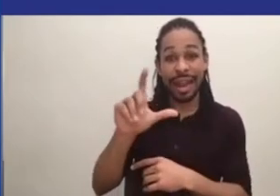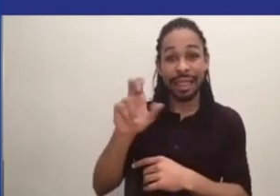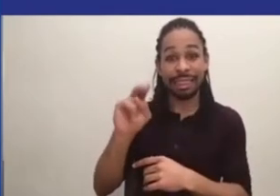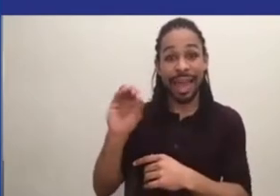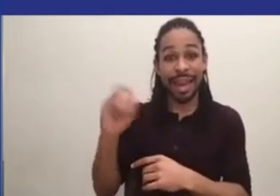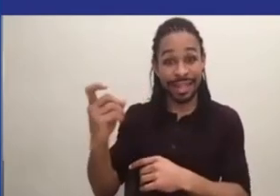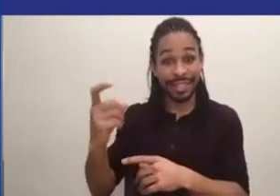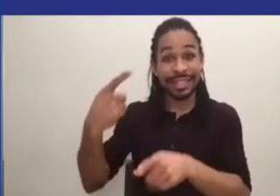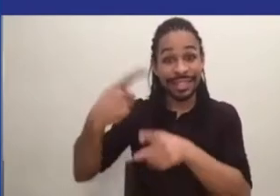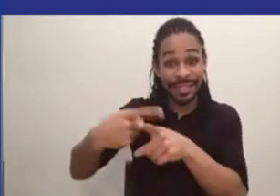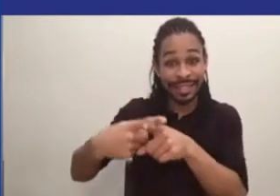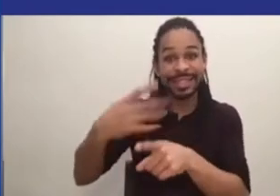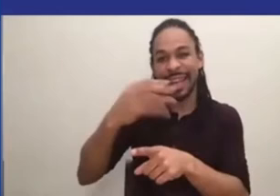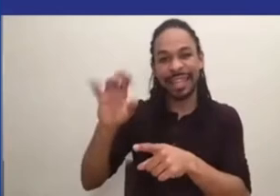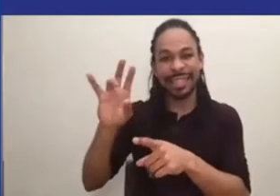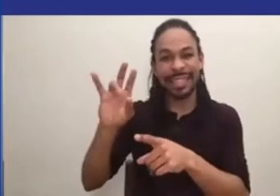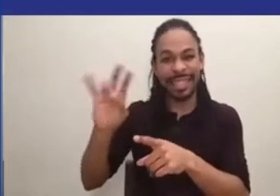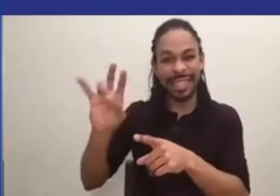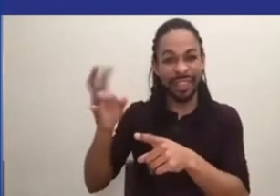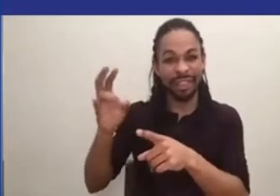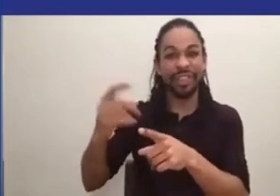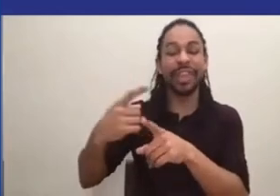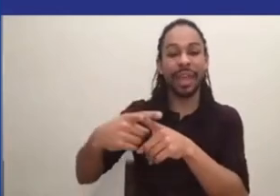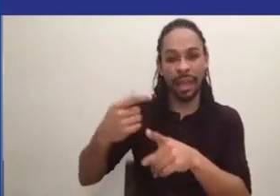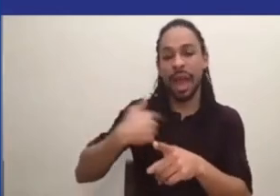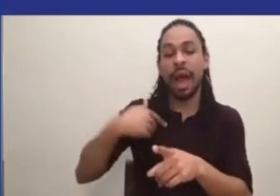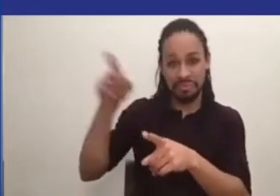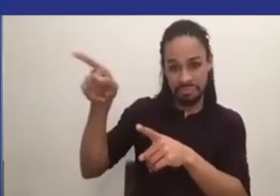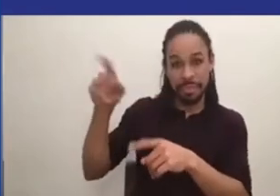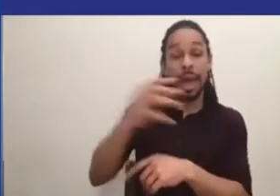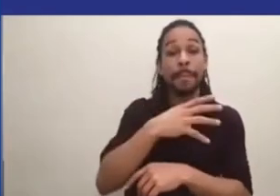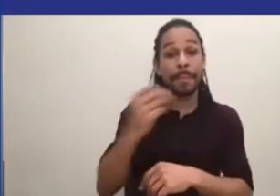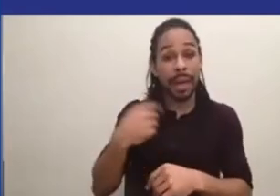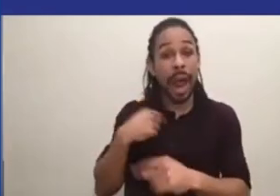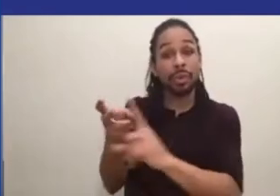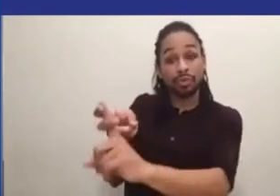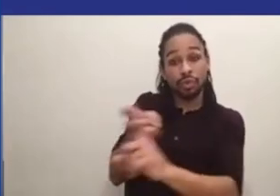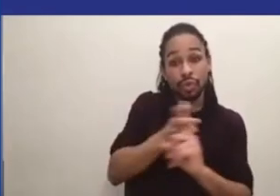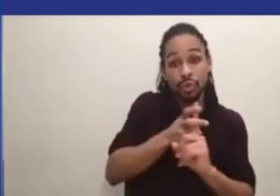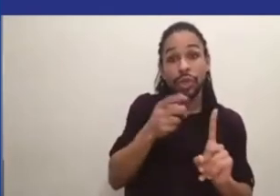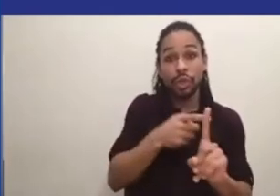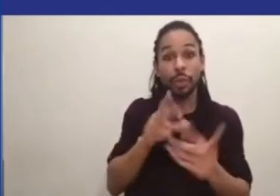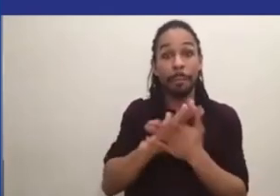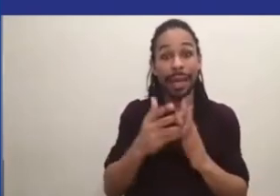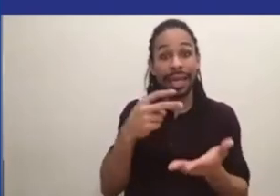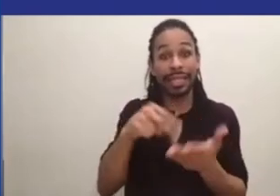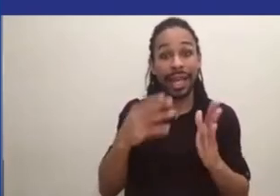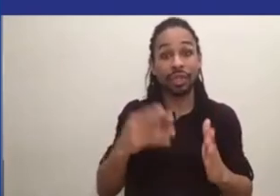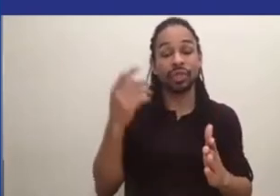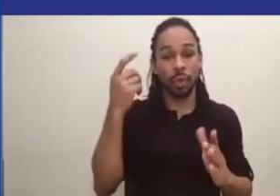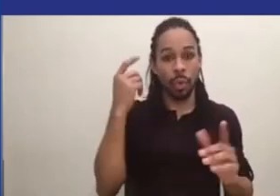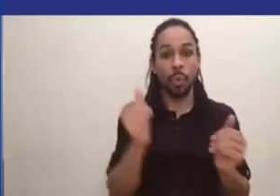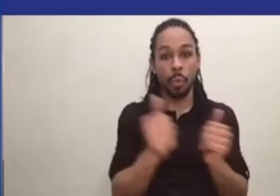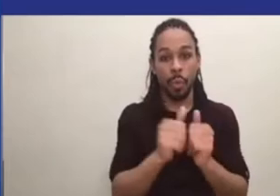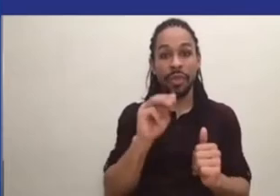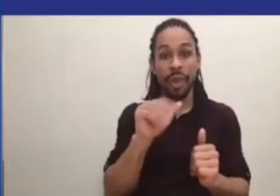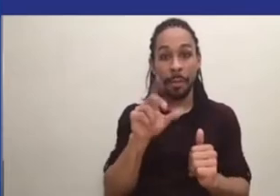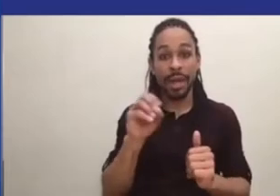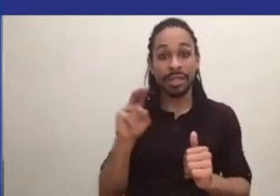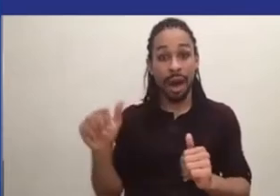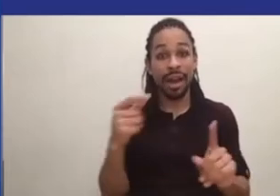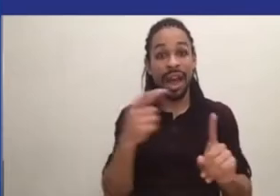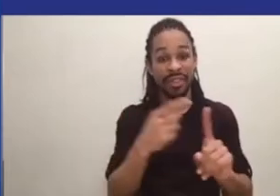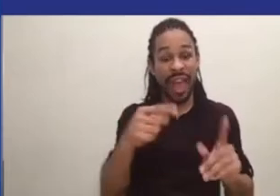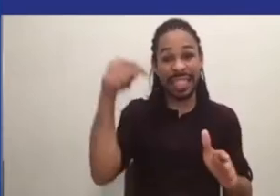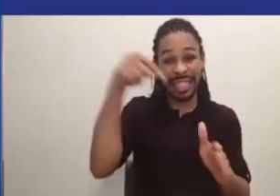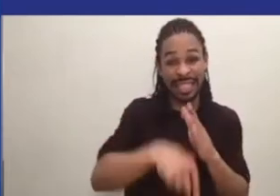was also recruited to be a dancer on the Deep in Vogue tour in 1989. So I'm one of the first people to bring